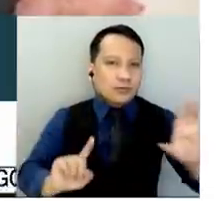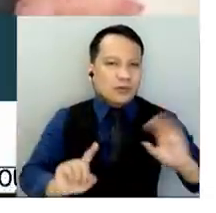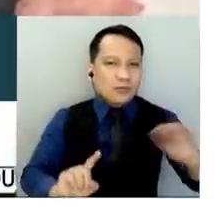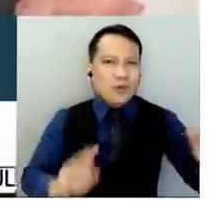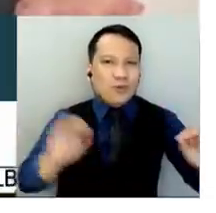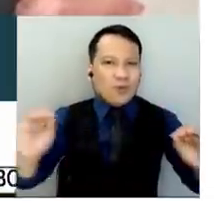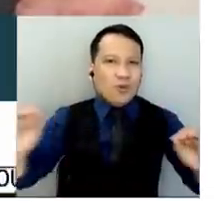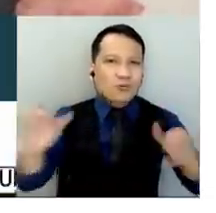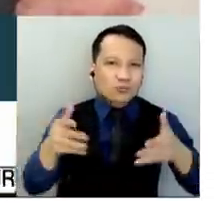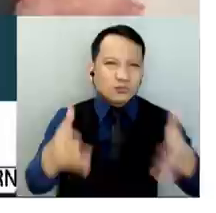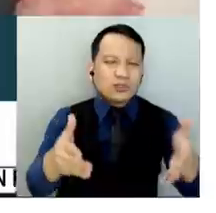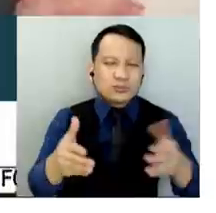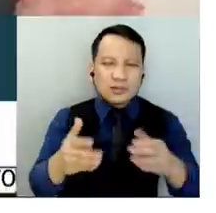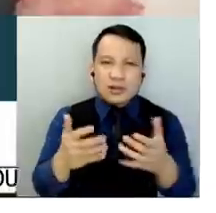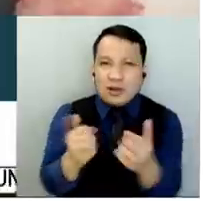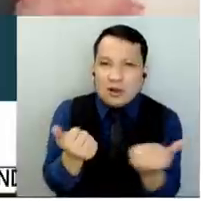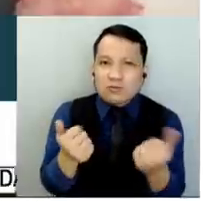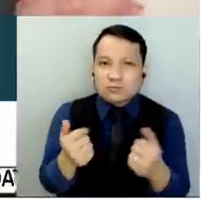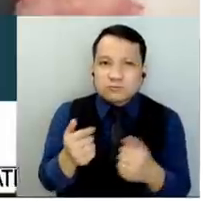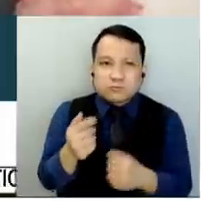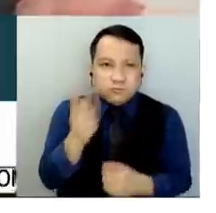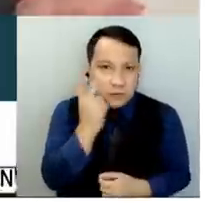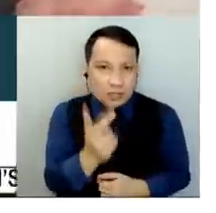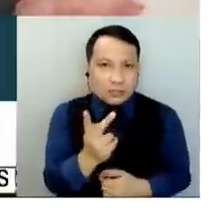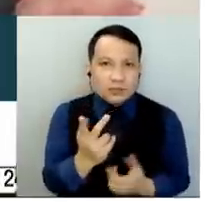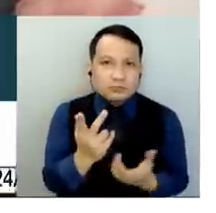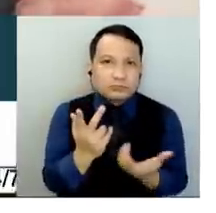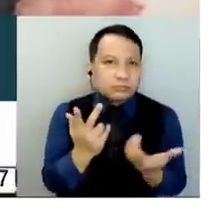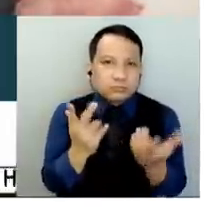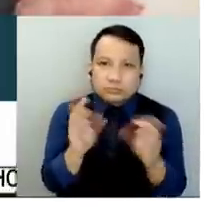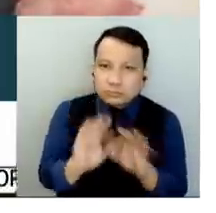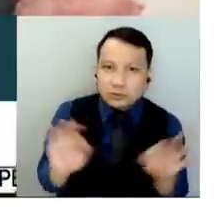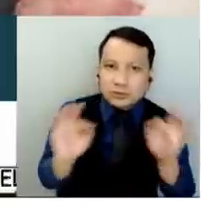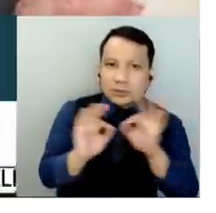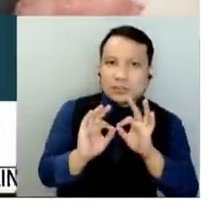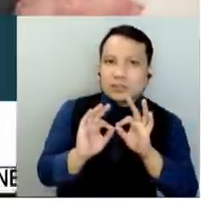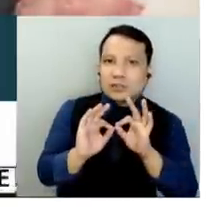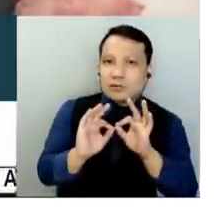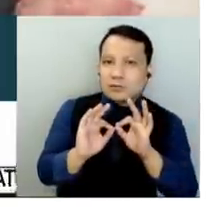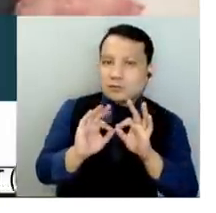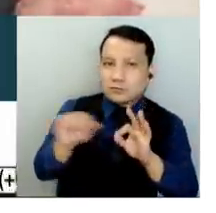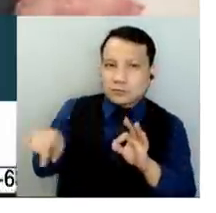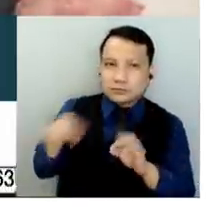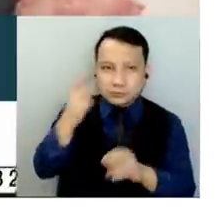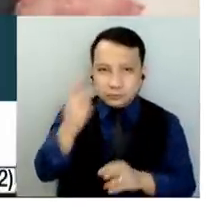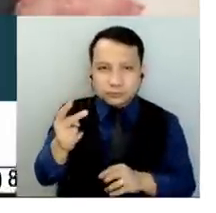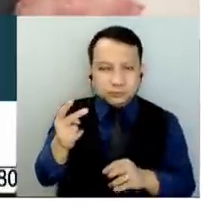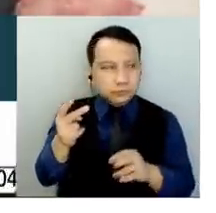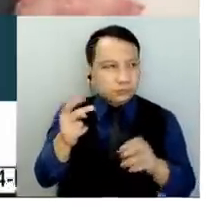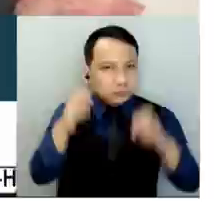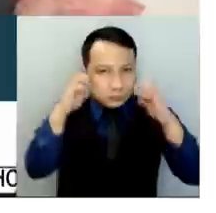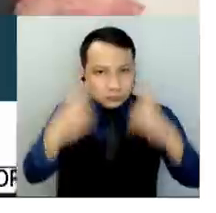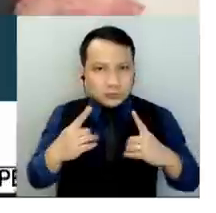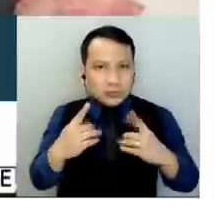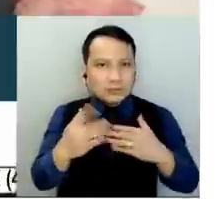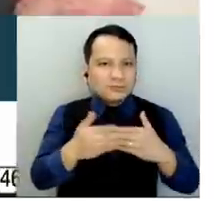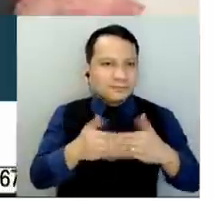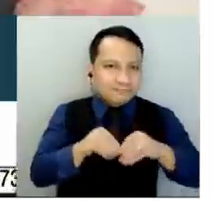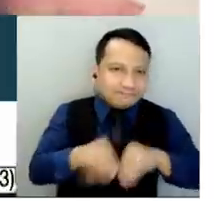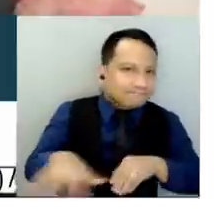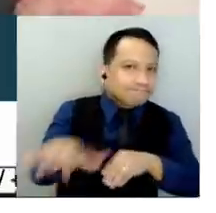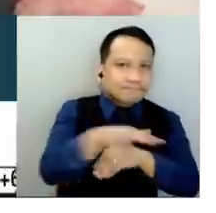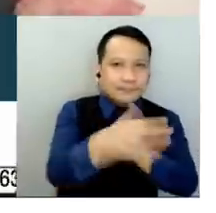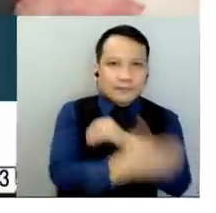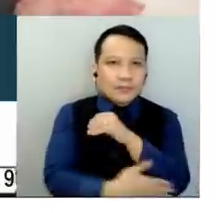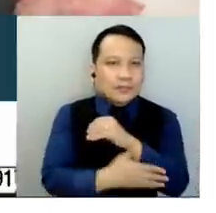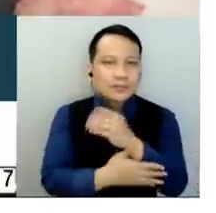No, and so because of that, you will expect huge variability in education outcomes throughout the country. So that's